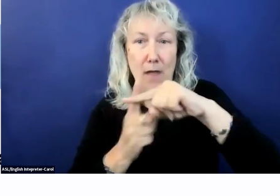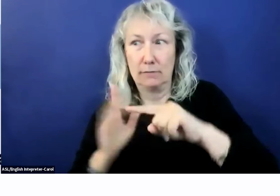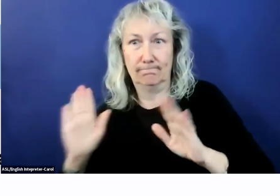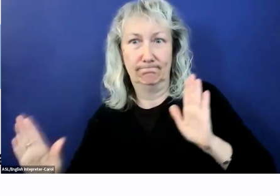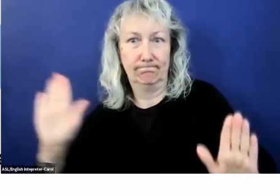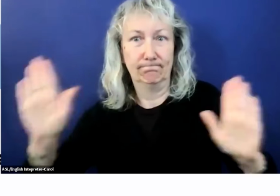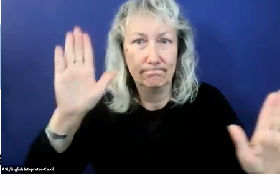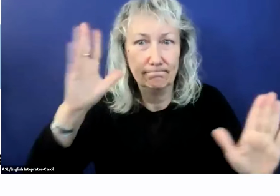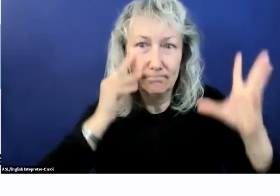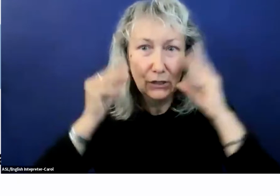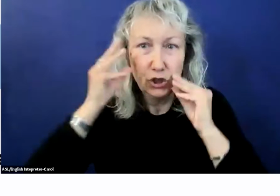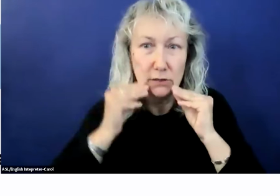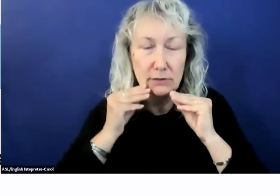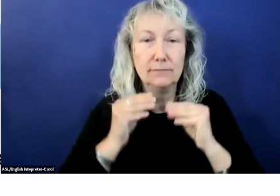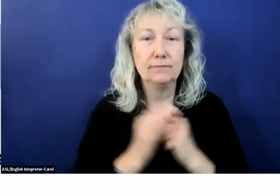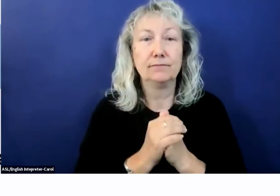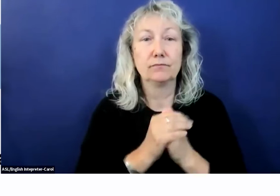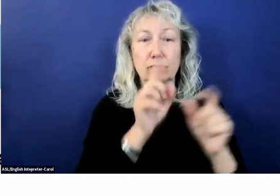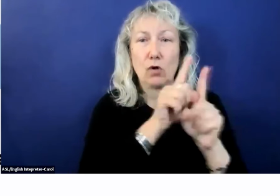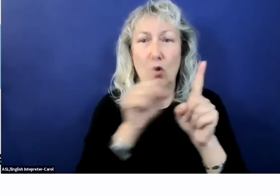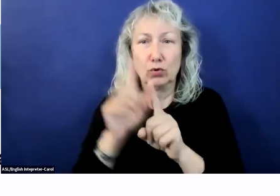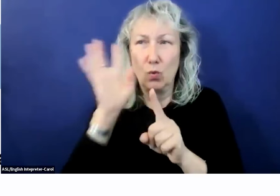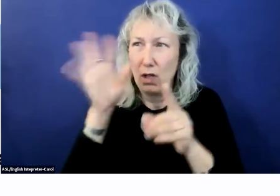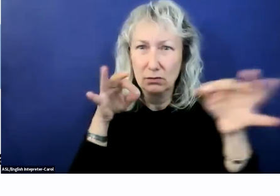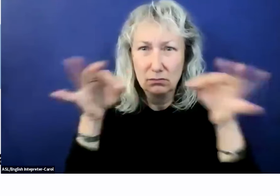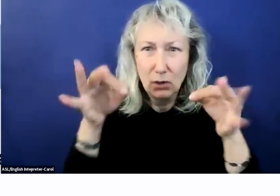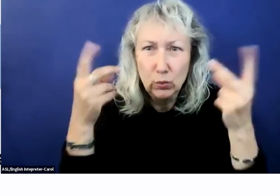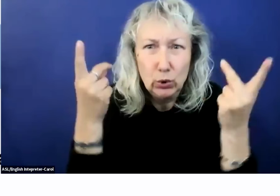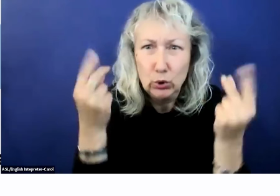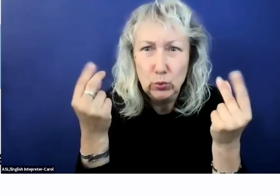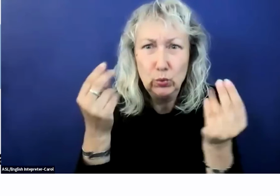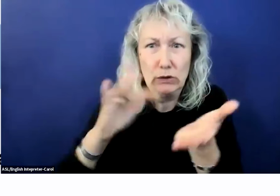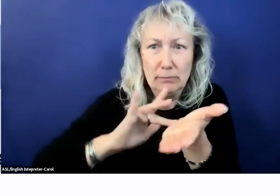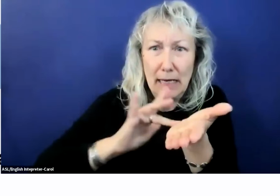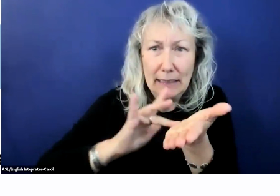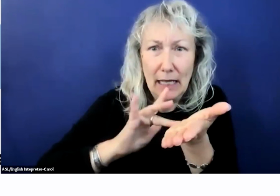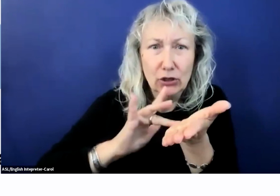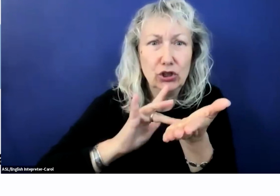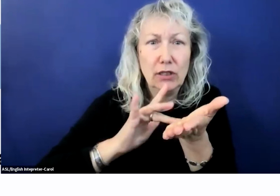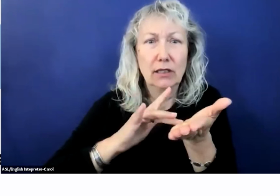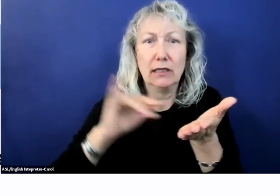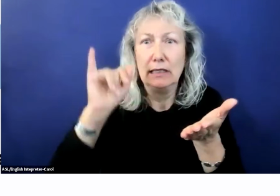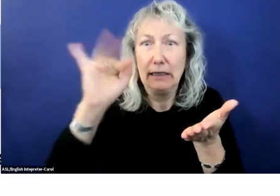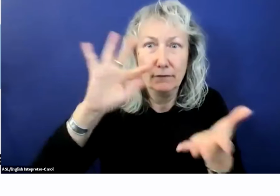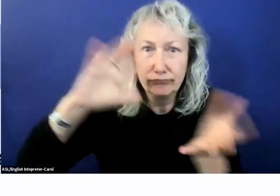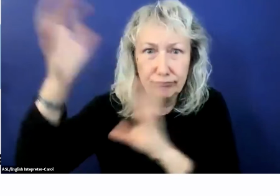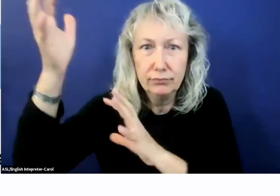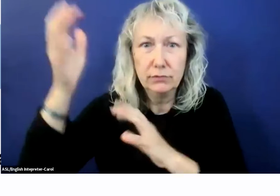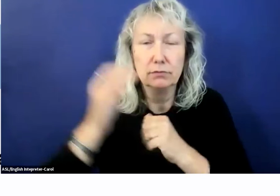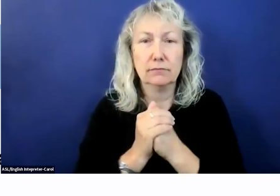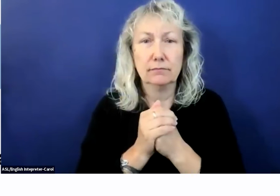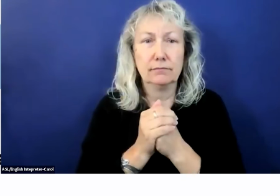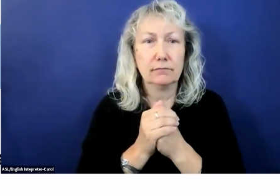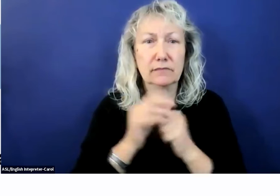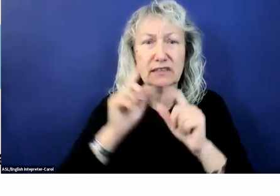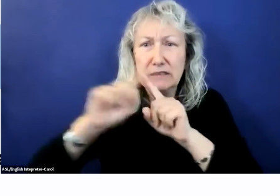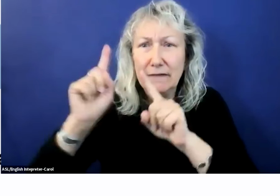we will go over medication guidance for disasters, scams to be aware of post-disaster, and how to